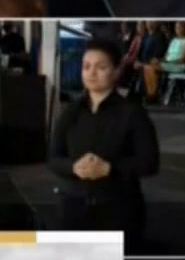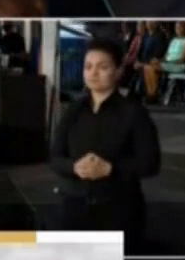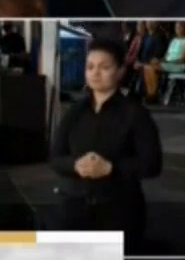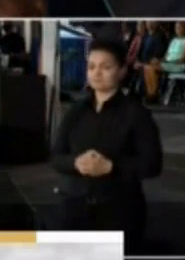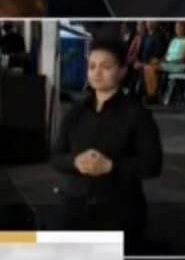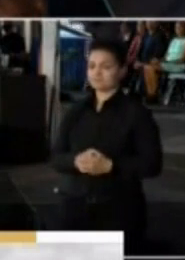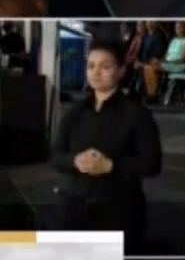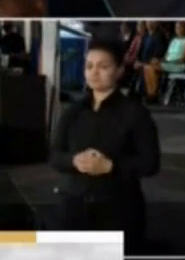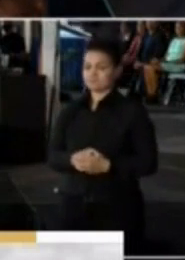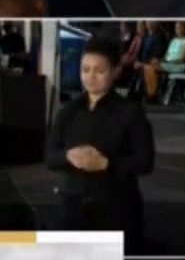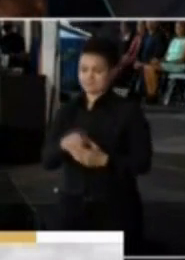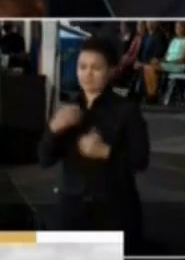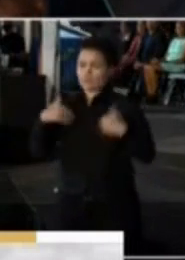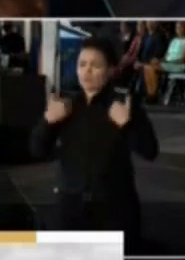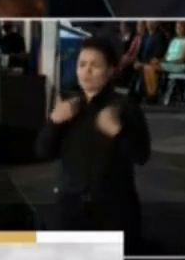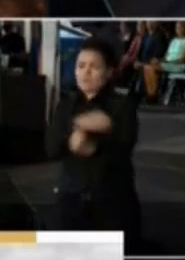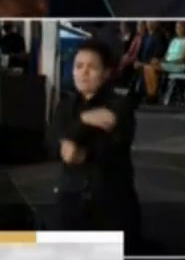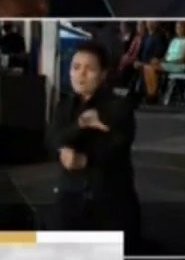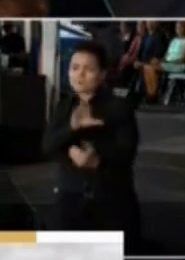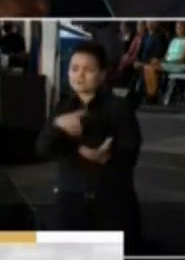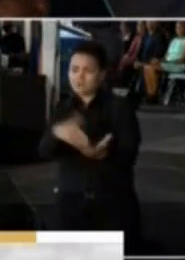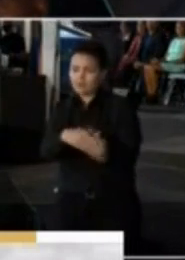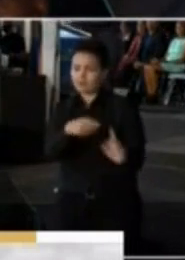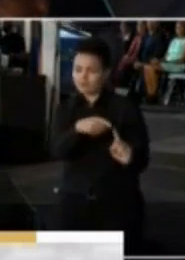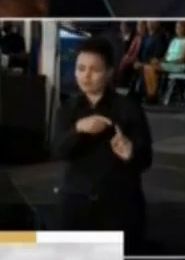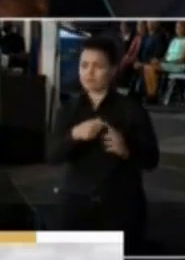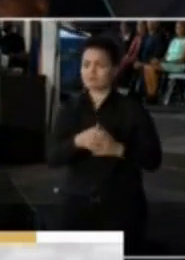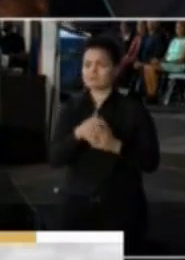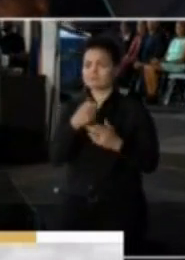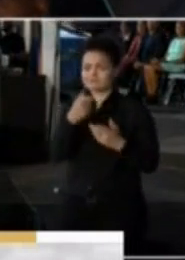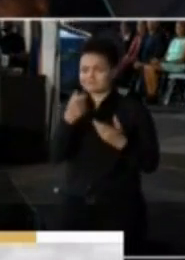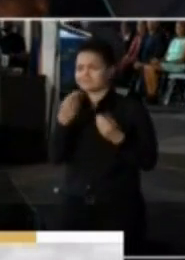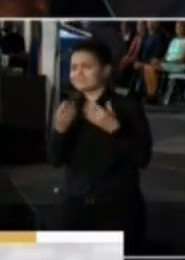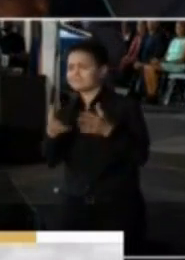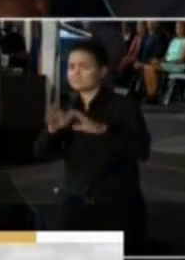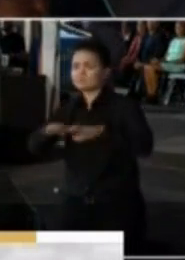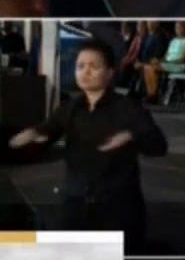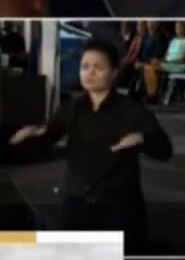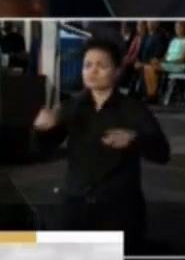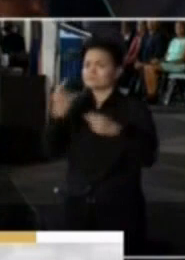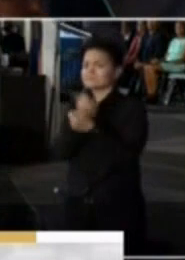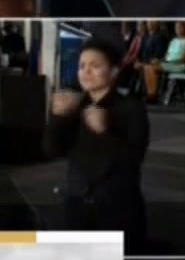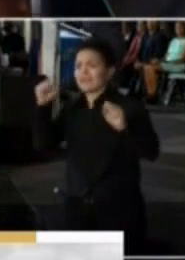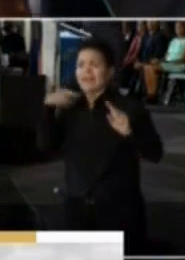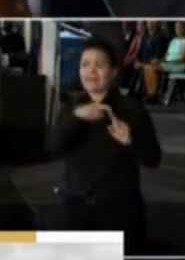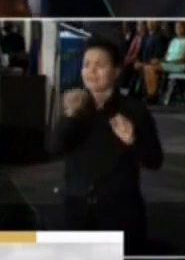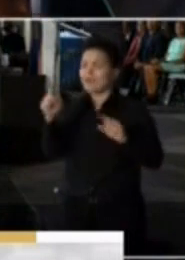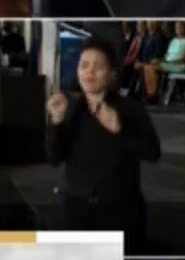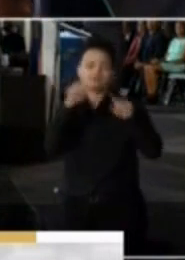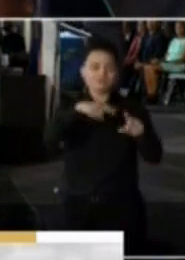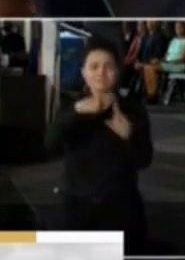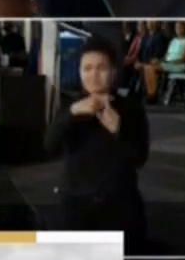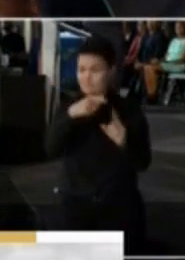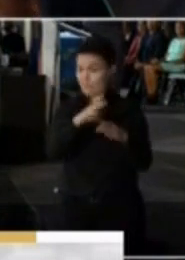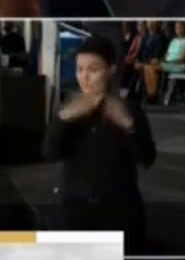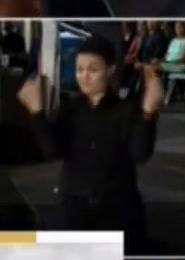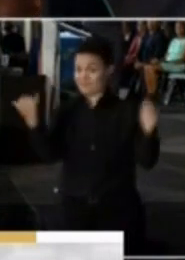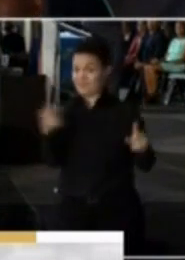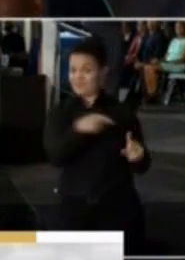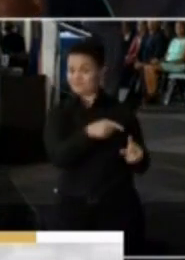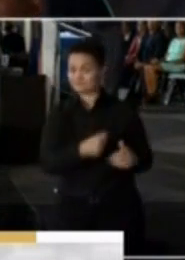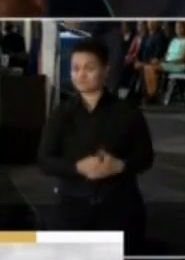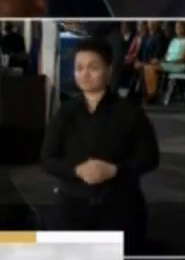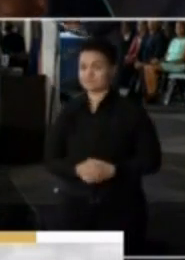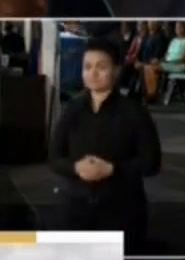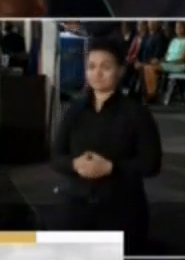a safe, positive environment, is now open. But we won't stop at this, just this one. I'm